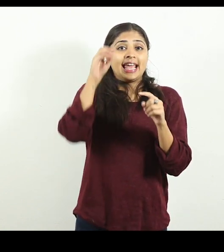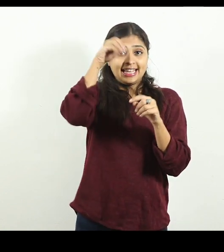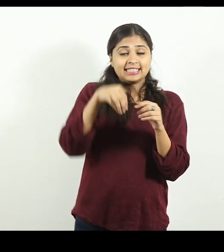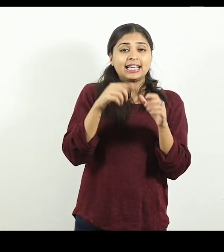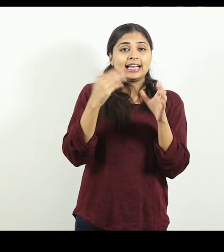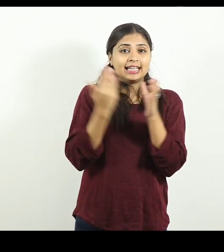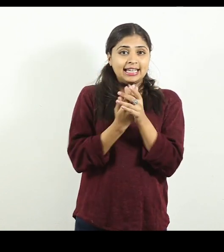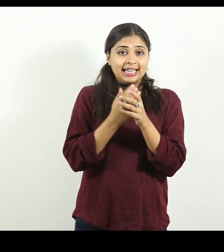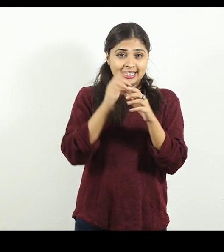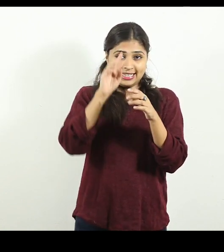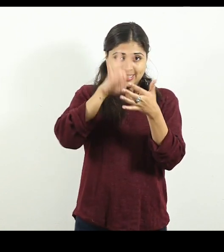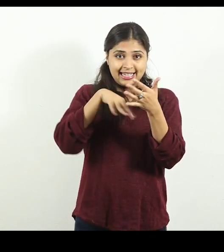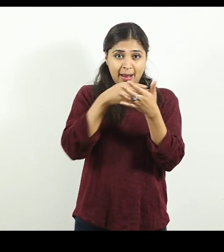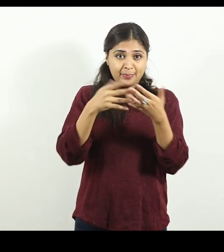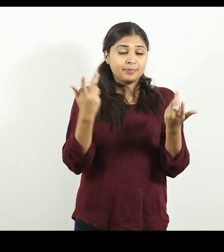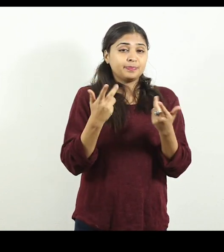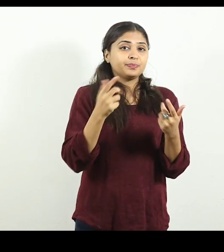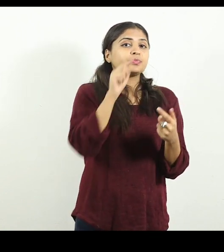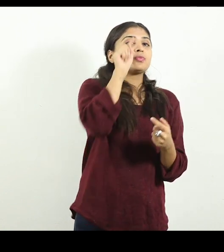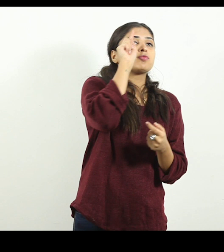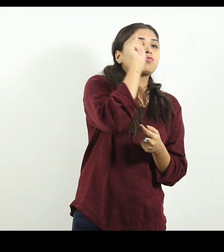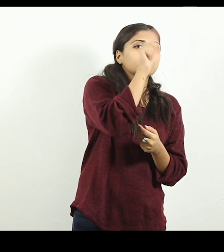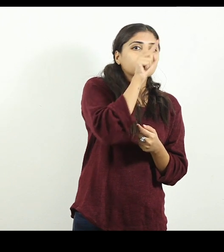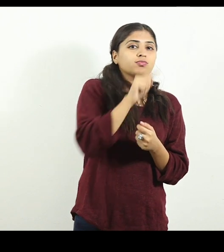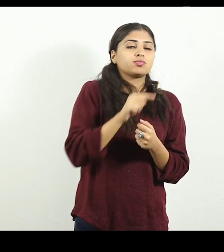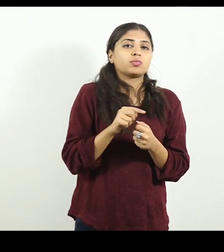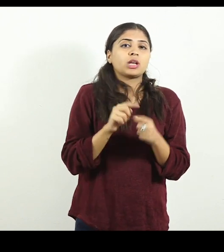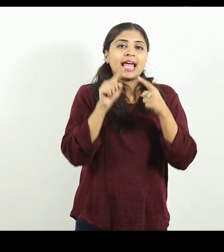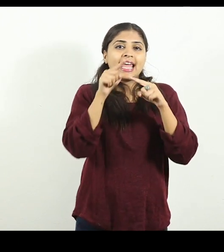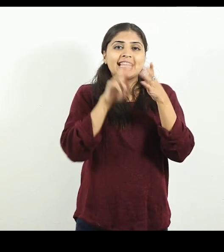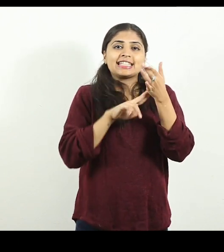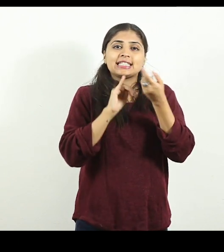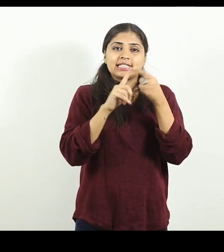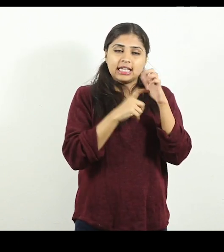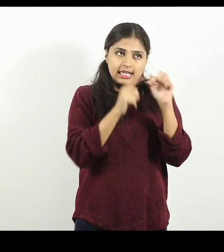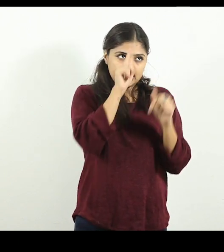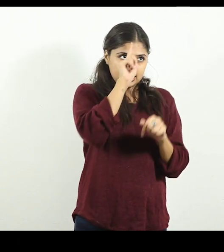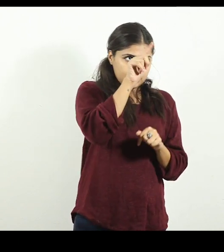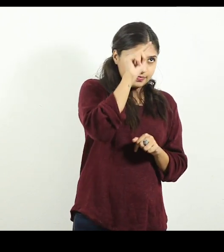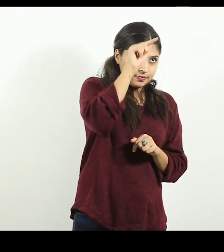the Insert tab in the Tables group, click Table.